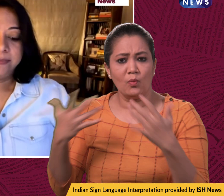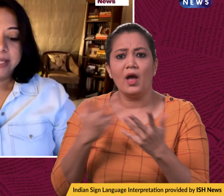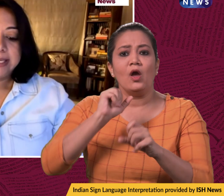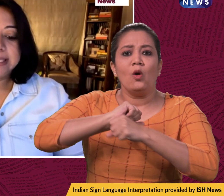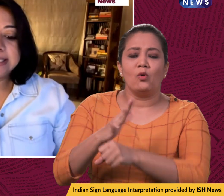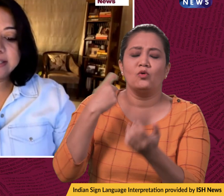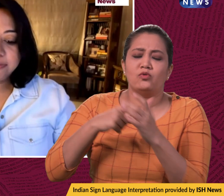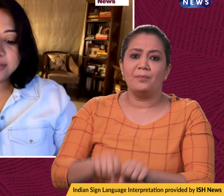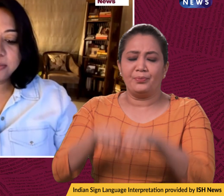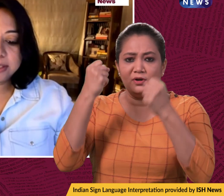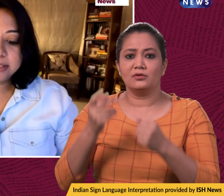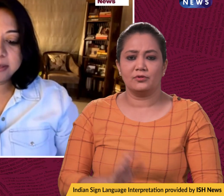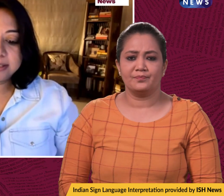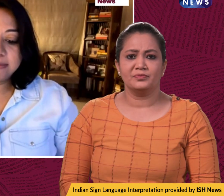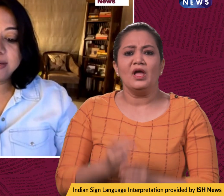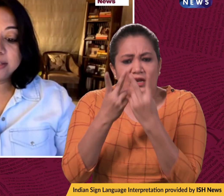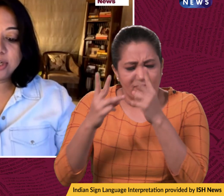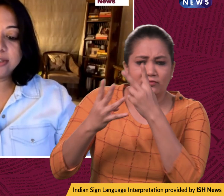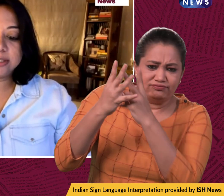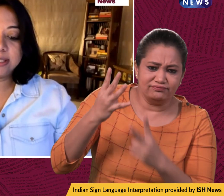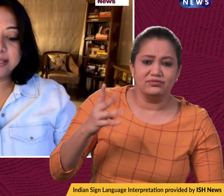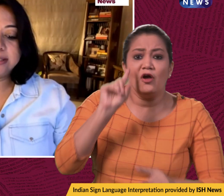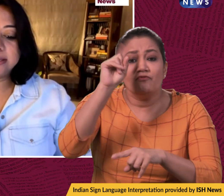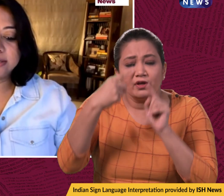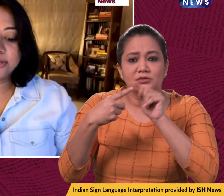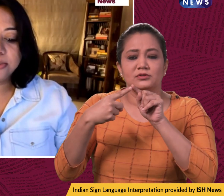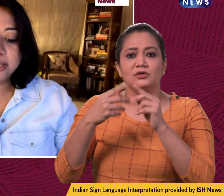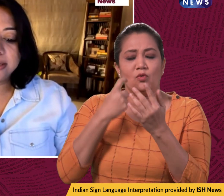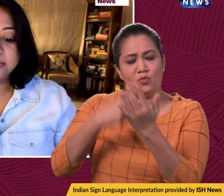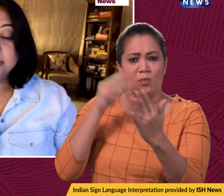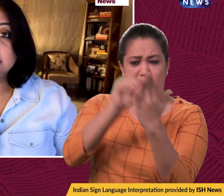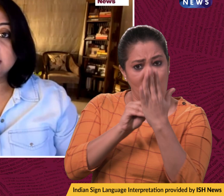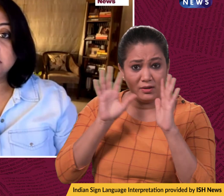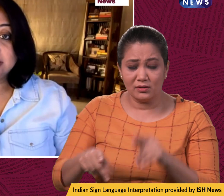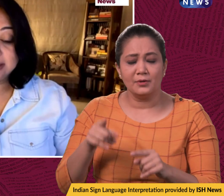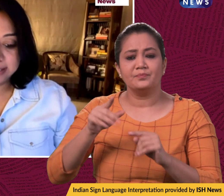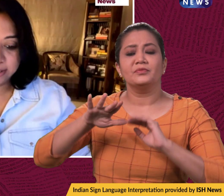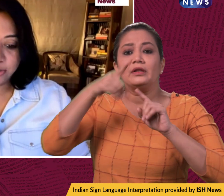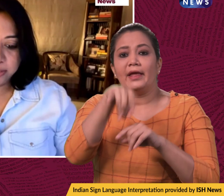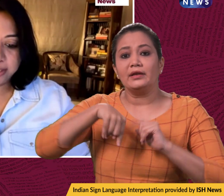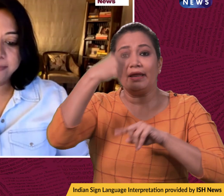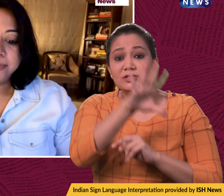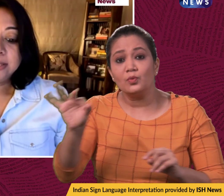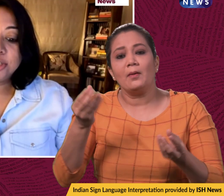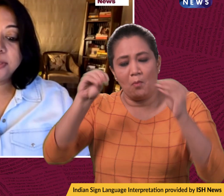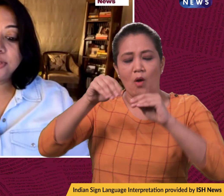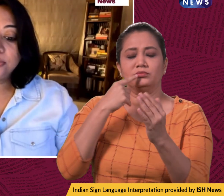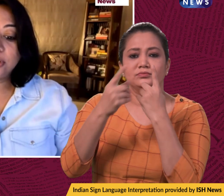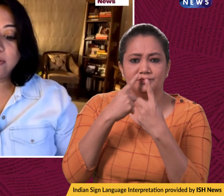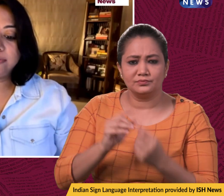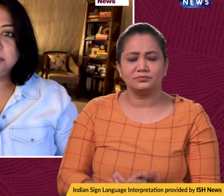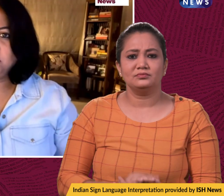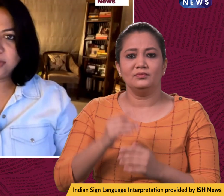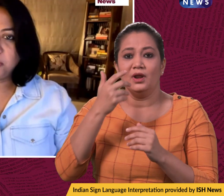rules. This is the first verdict among several other charges against Aung San Suu Kyi. Another verdict is expected next week. She has been